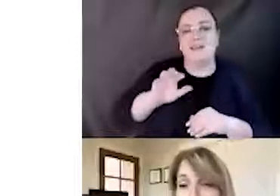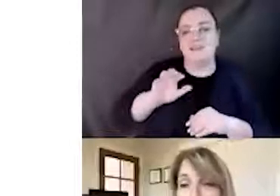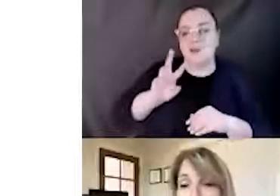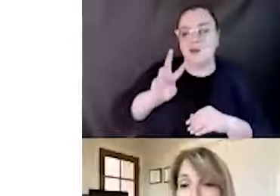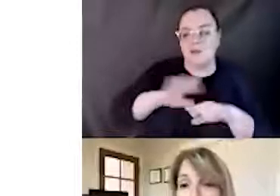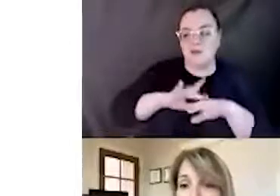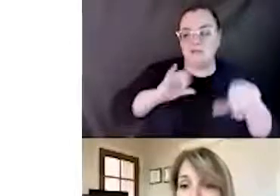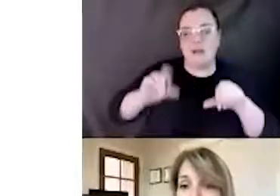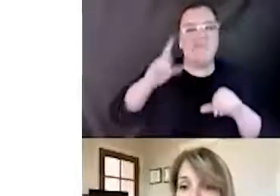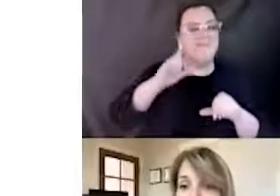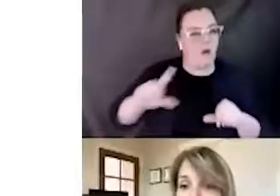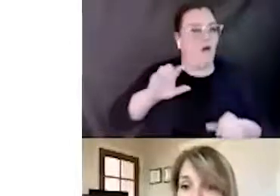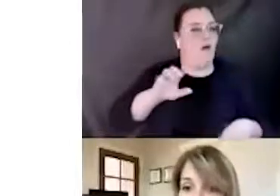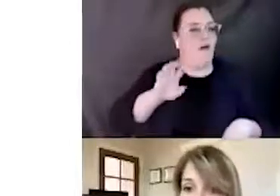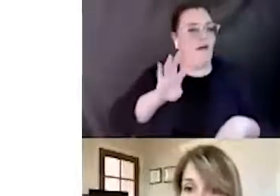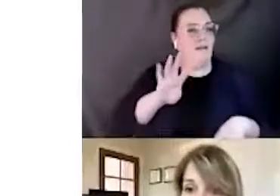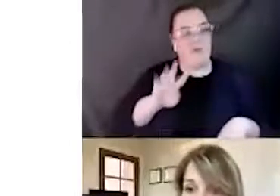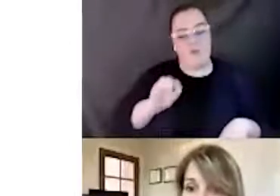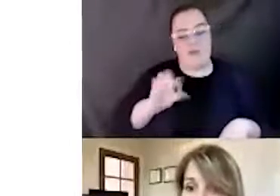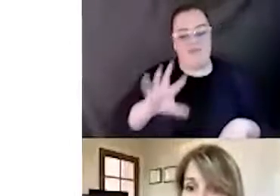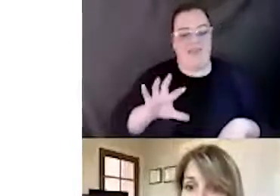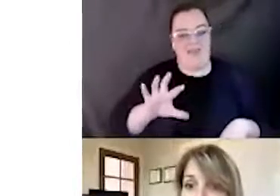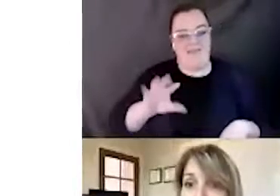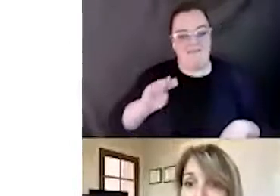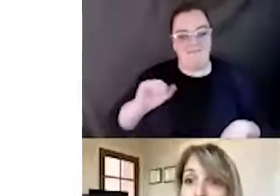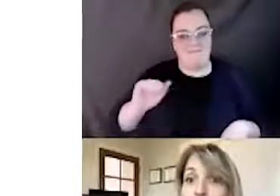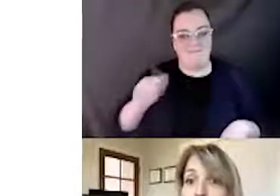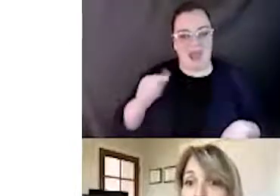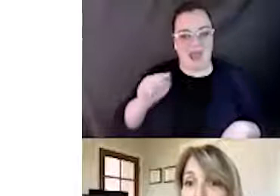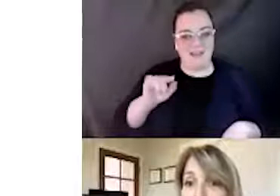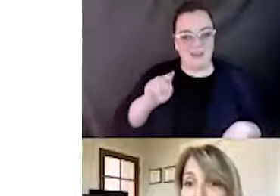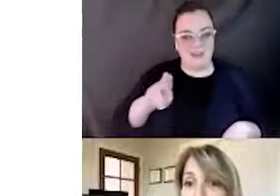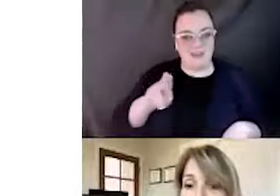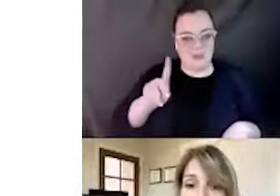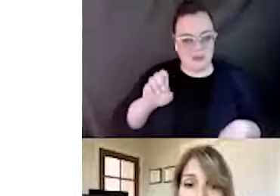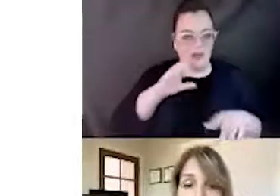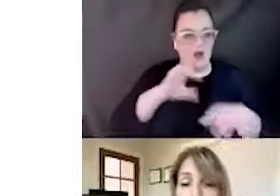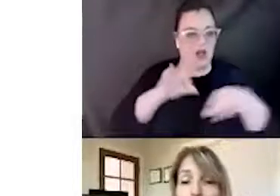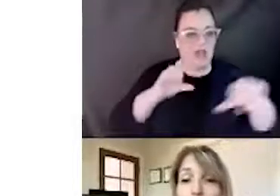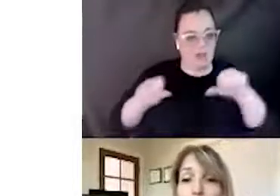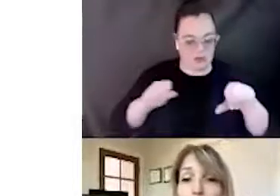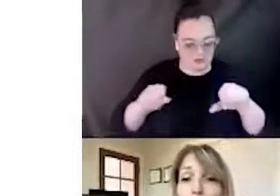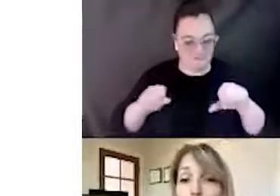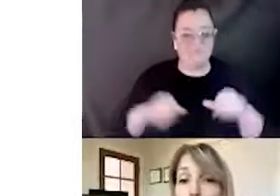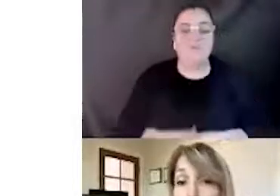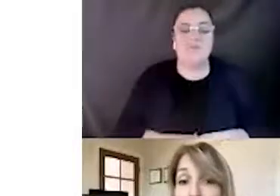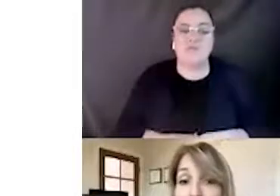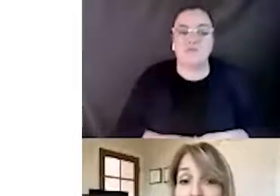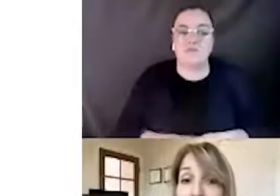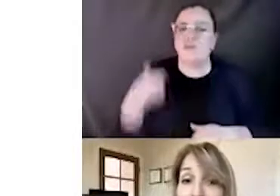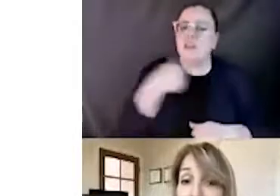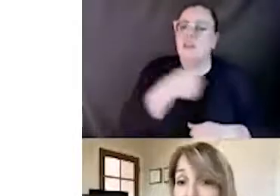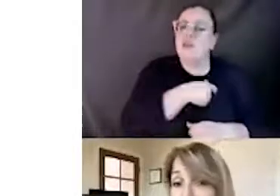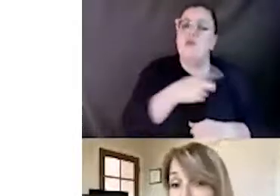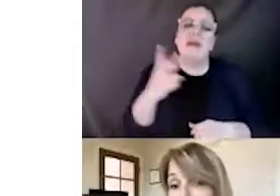earthquake near LA. And again, these blue lines, those are the full waveforms for the whole event. Now, we use just